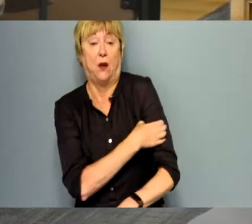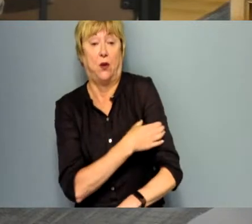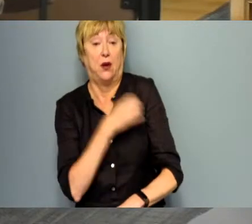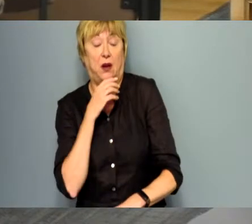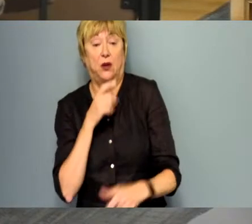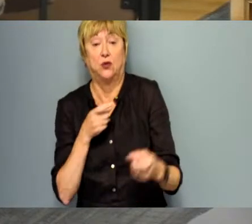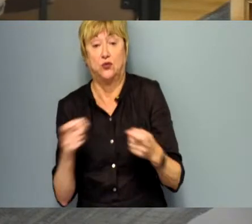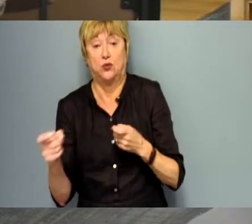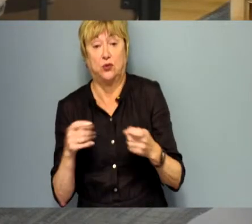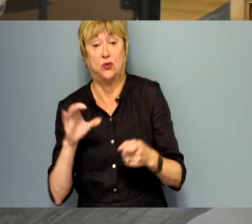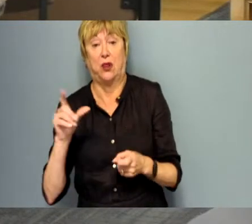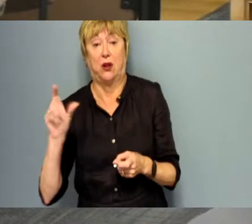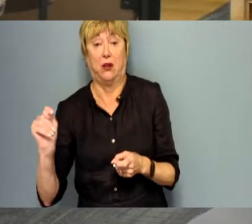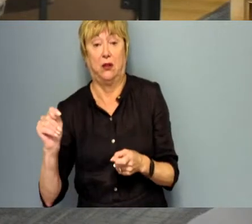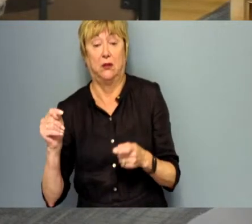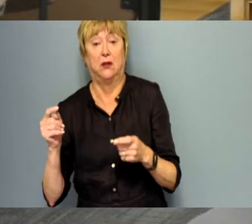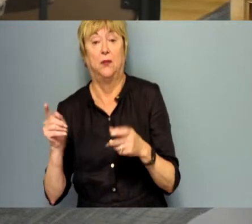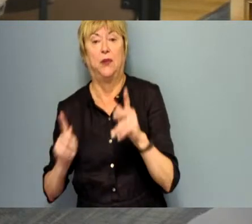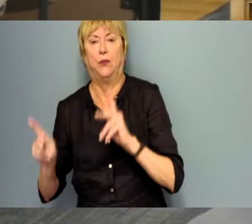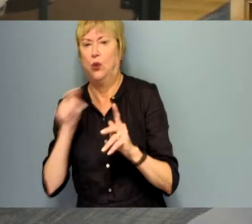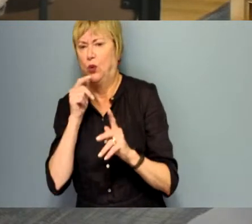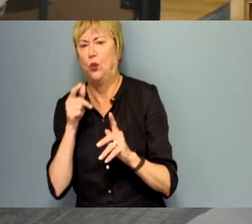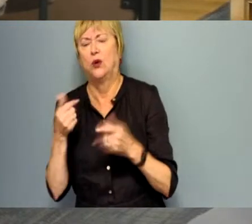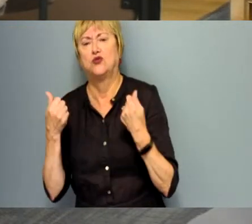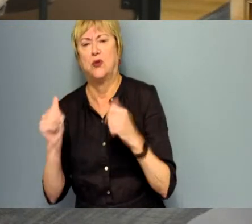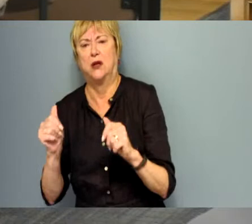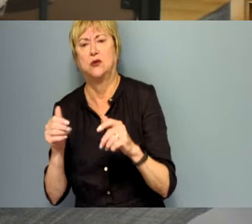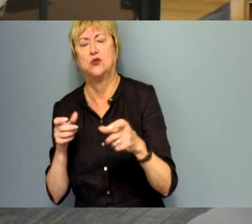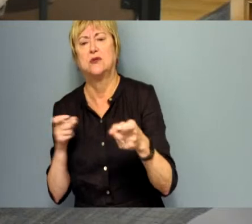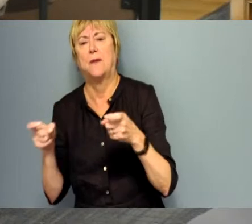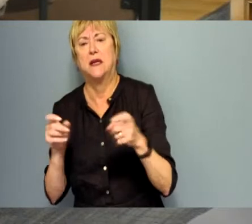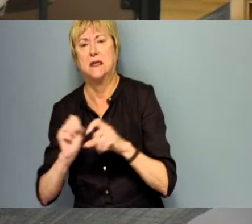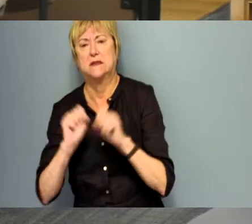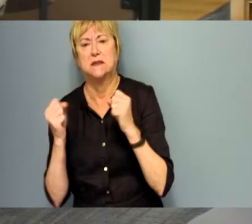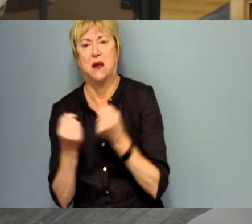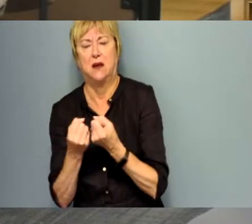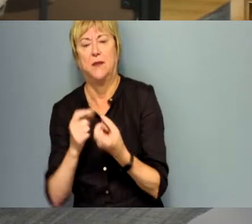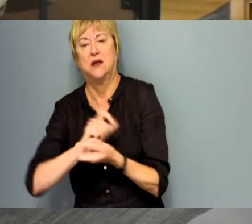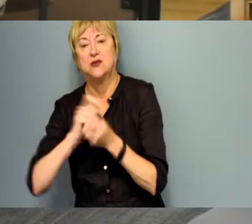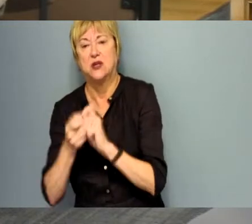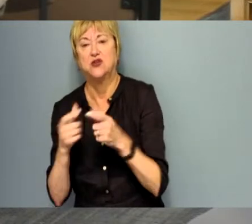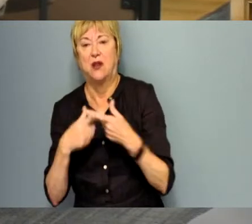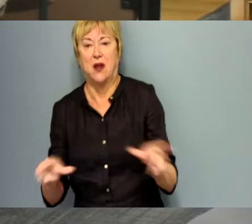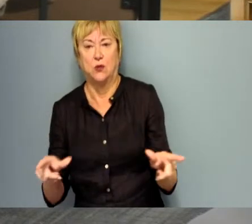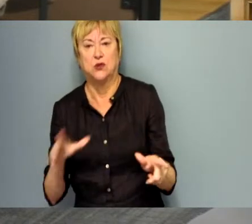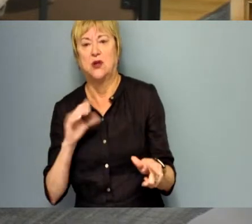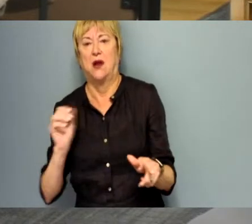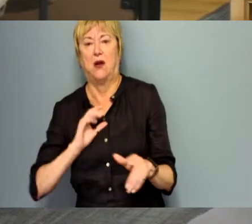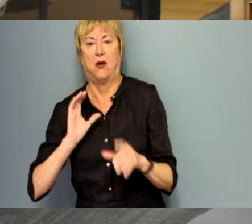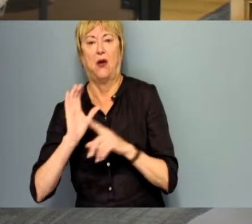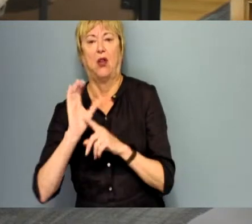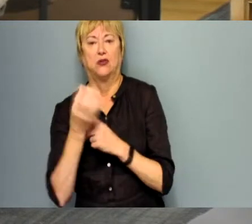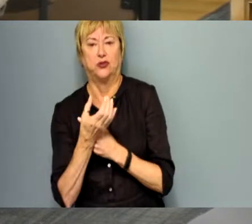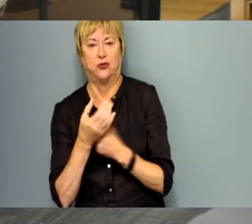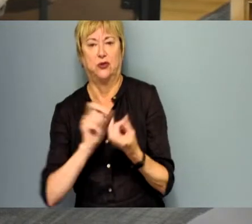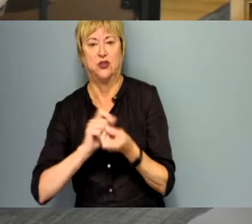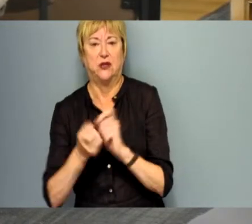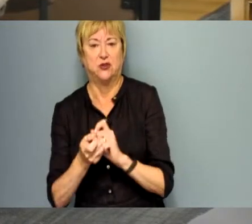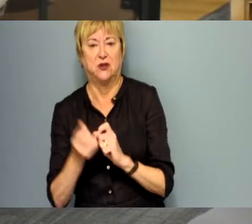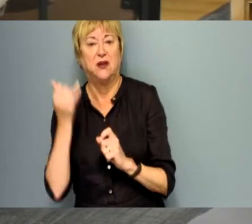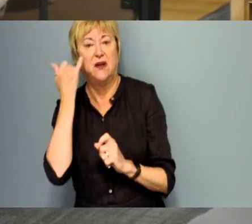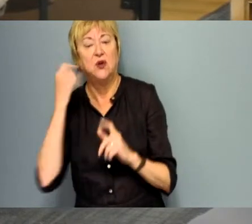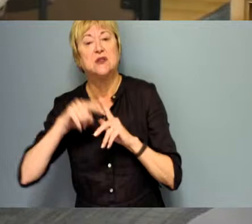crusaders who are attempting to dominate our society by remaking our language and thus our culture when we begin using